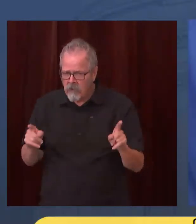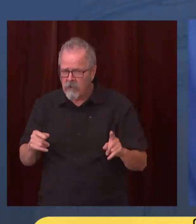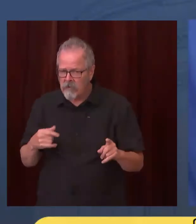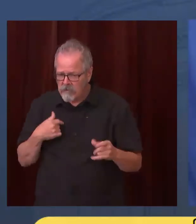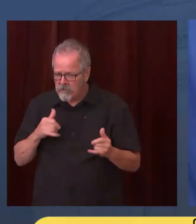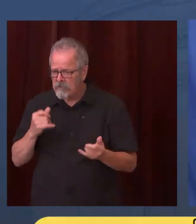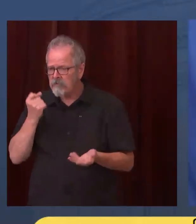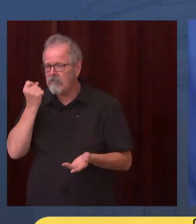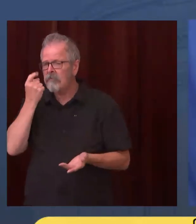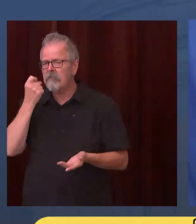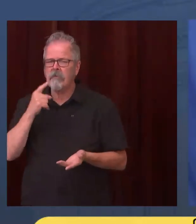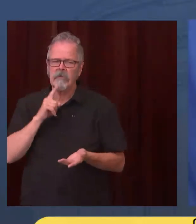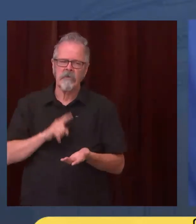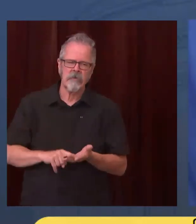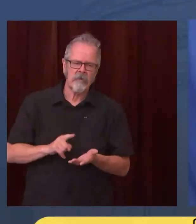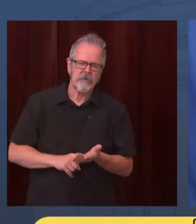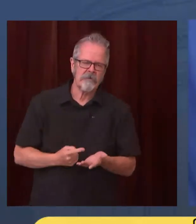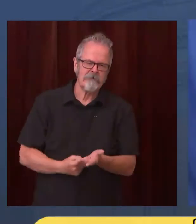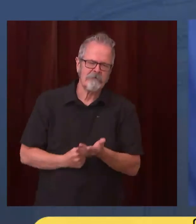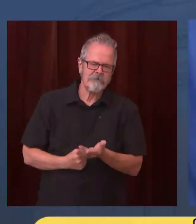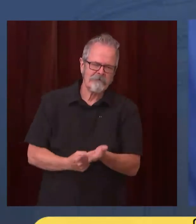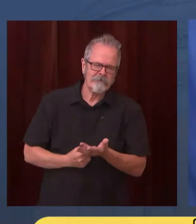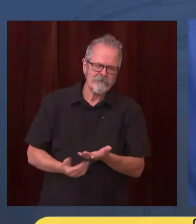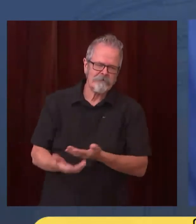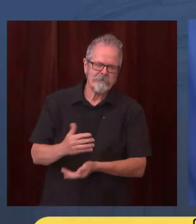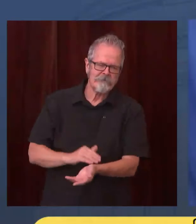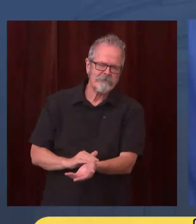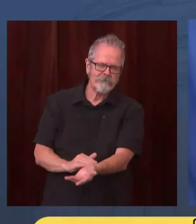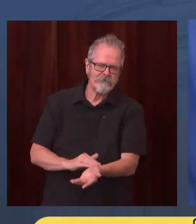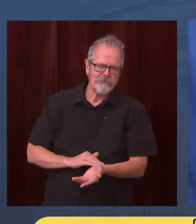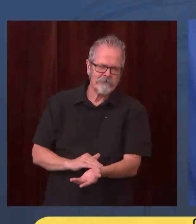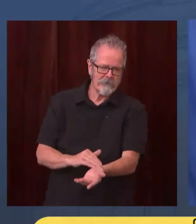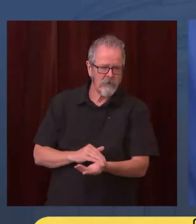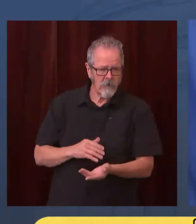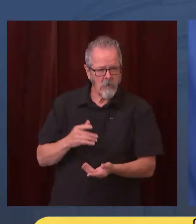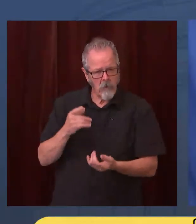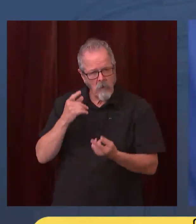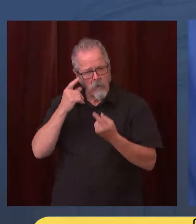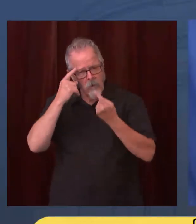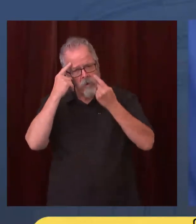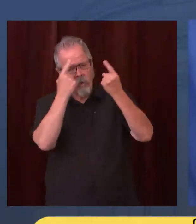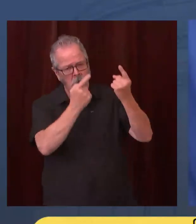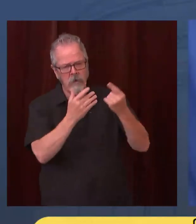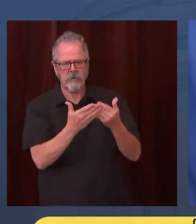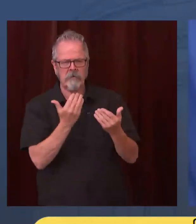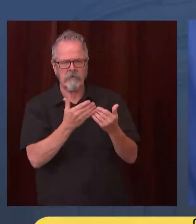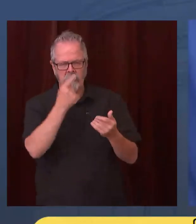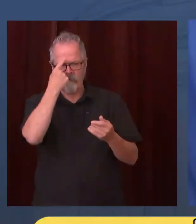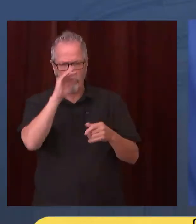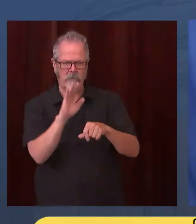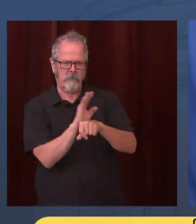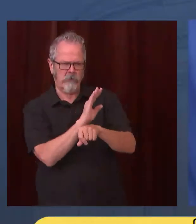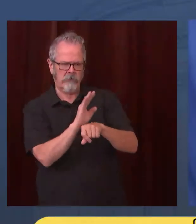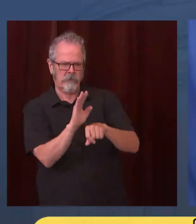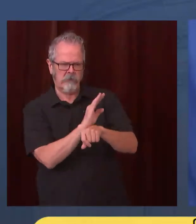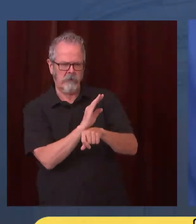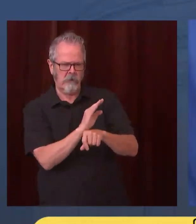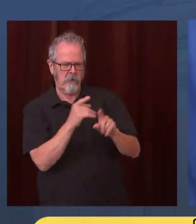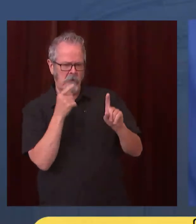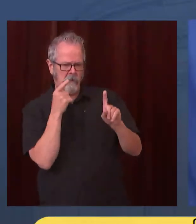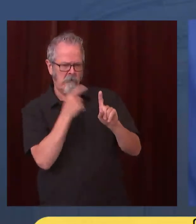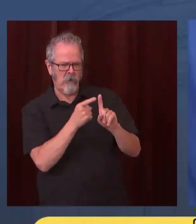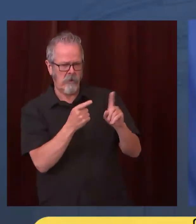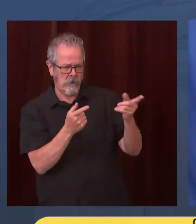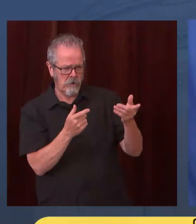it easier for businesses to fulfill that decision, either because they want to or because it's mandated by the